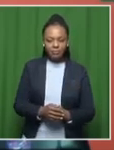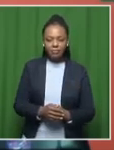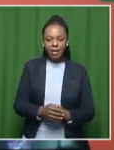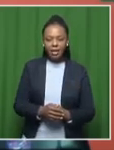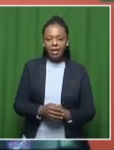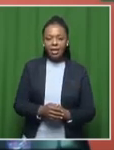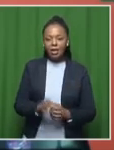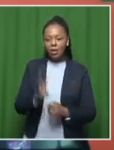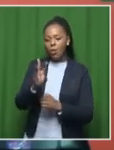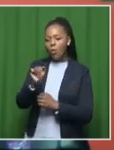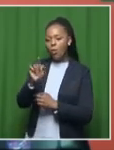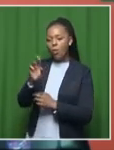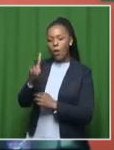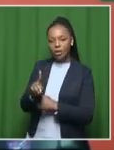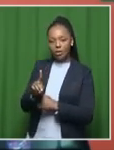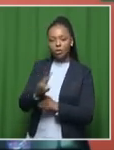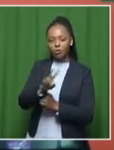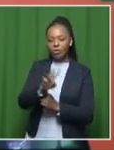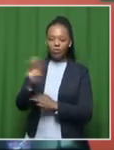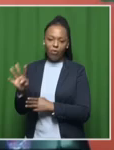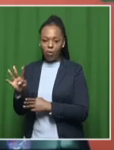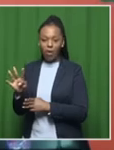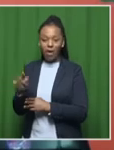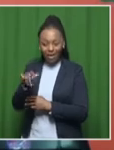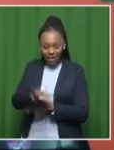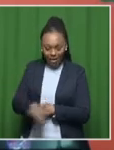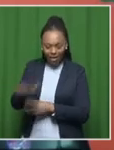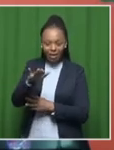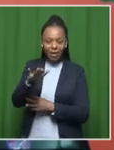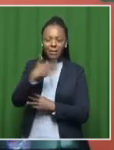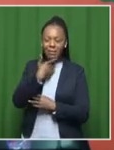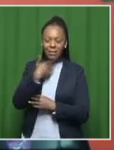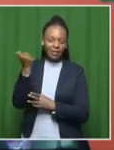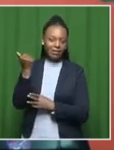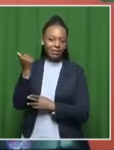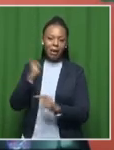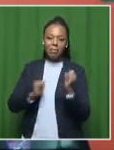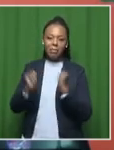of the best performing wards in Johannesburg region.